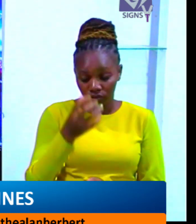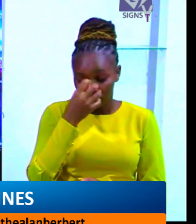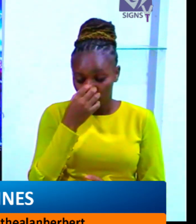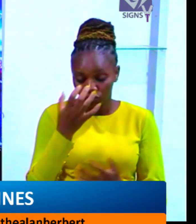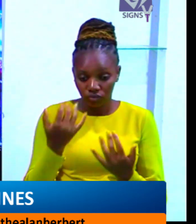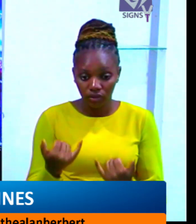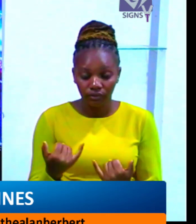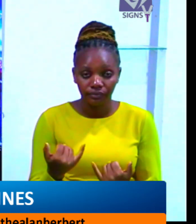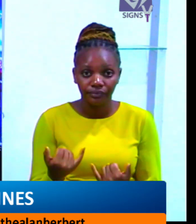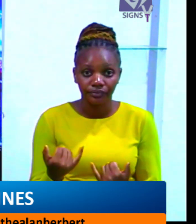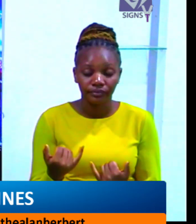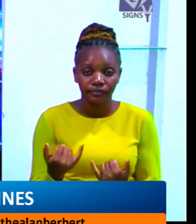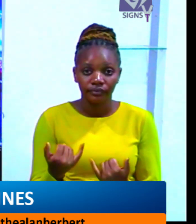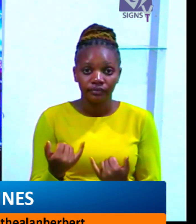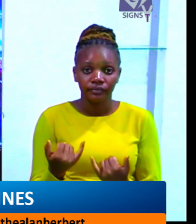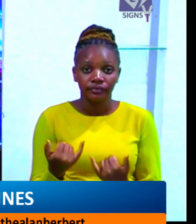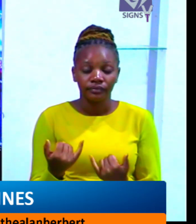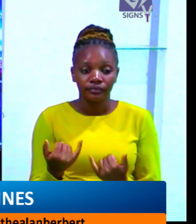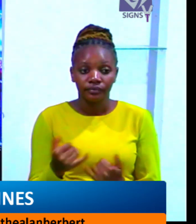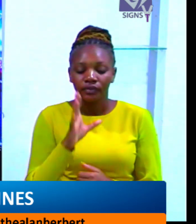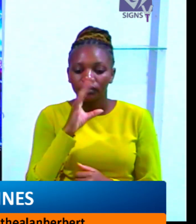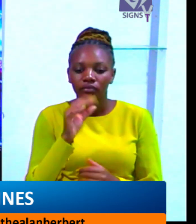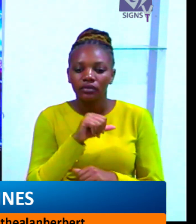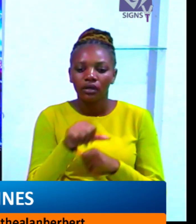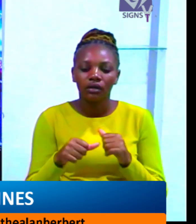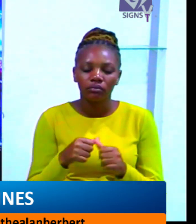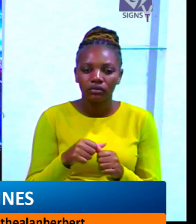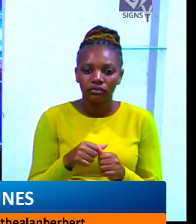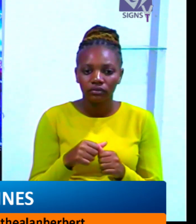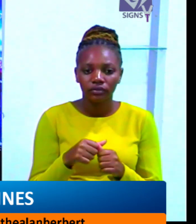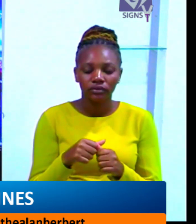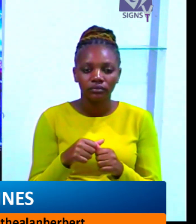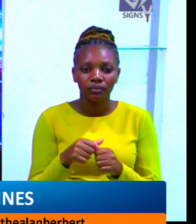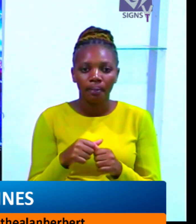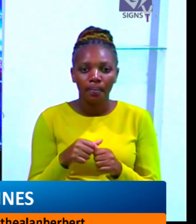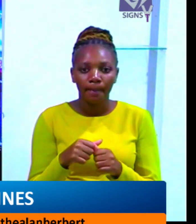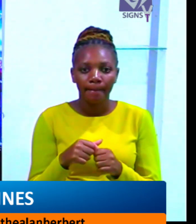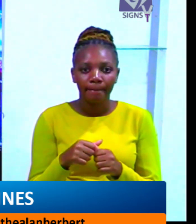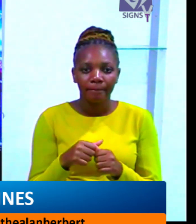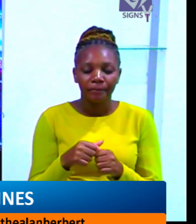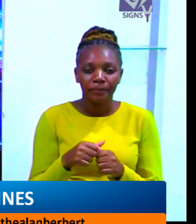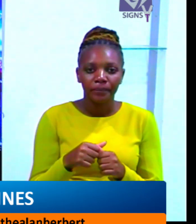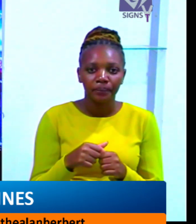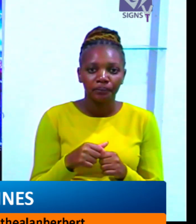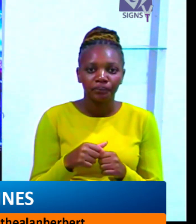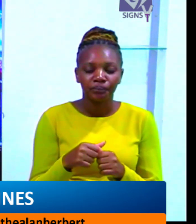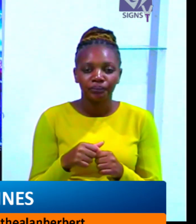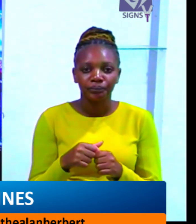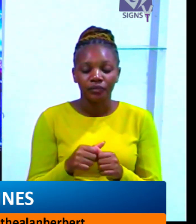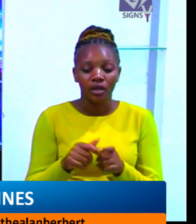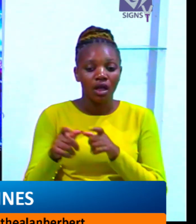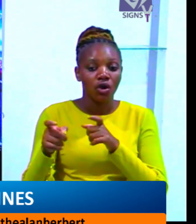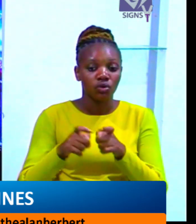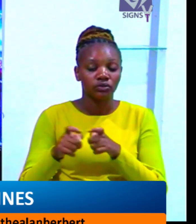ati kuiba pesa ya serikali, my friend, tafuta intense even vicious battle for the control of